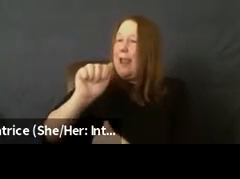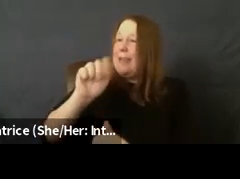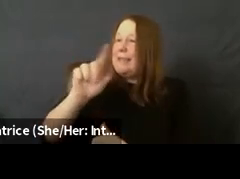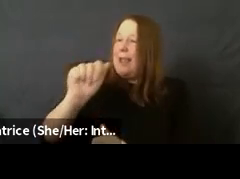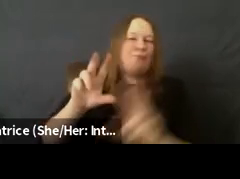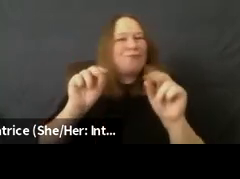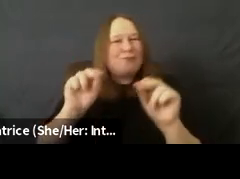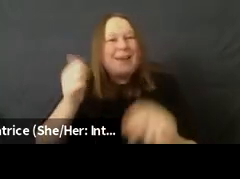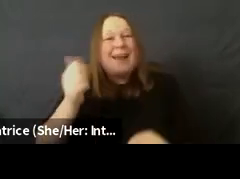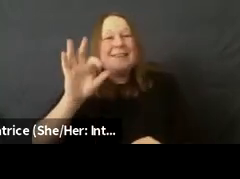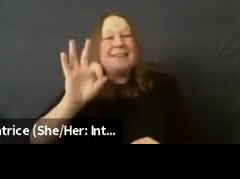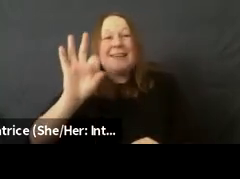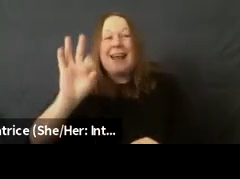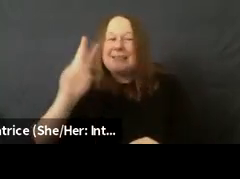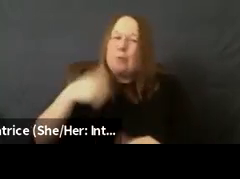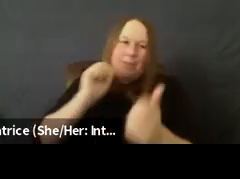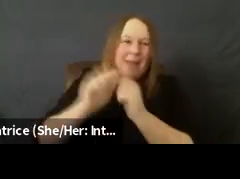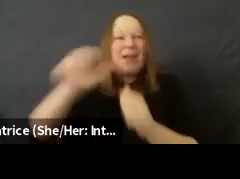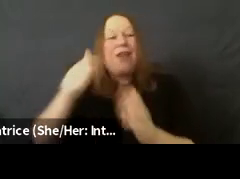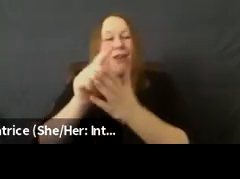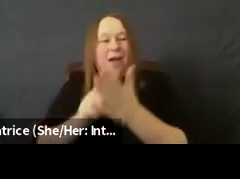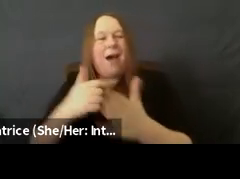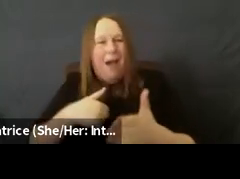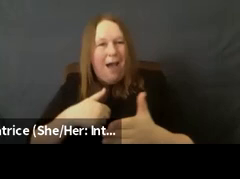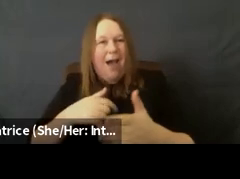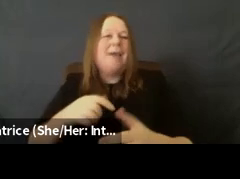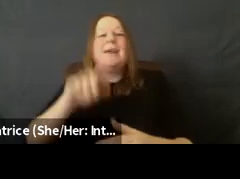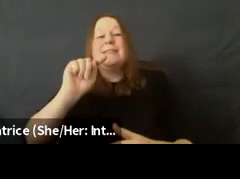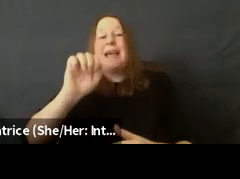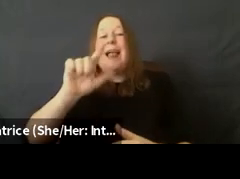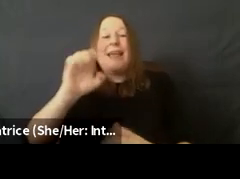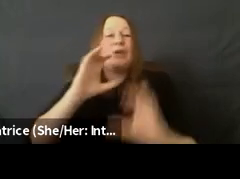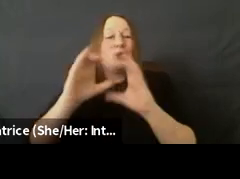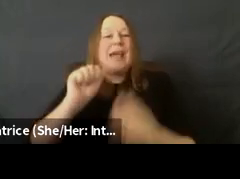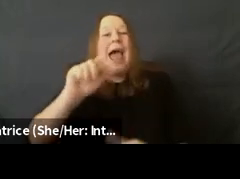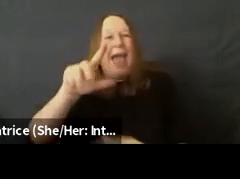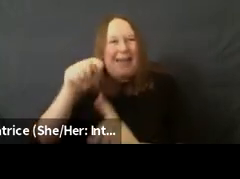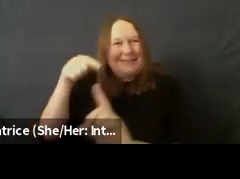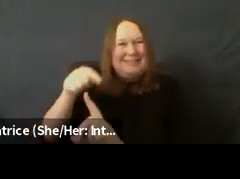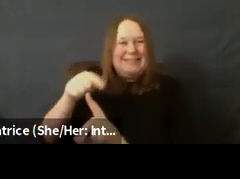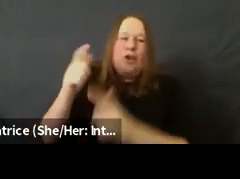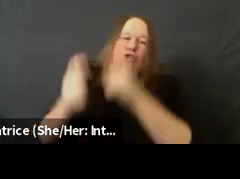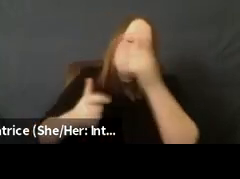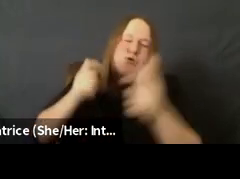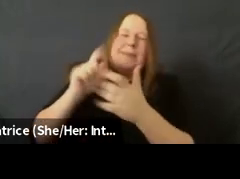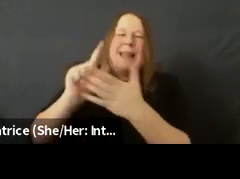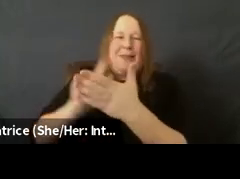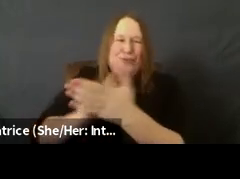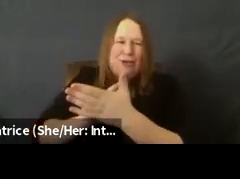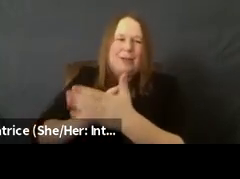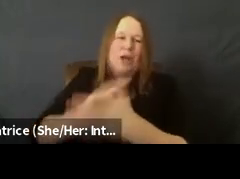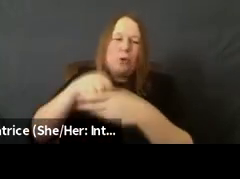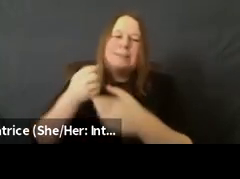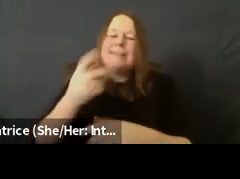In 1996, we passed another law I authored, the Telecommunications Act. This enormous legislation